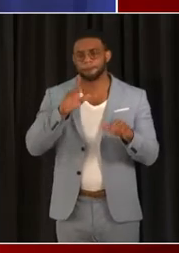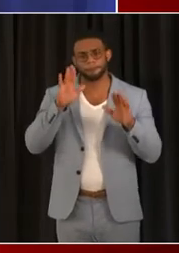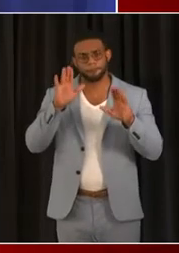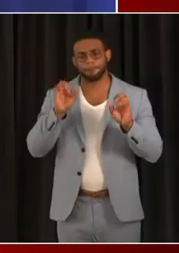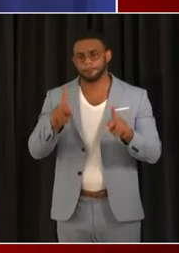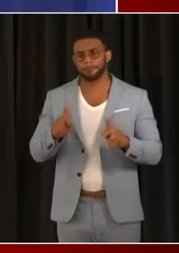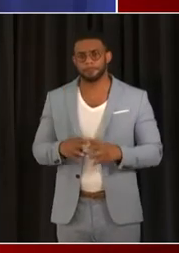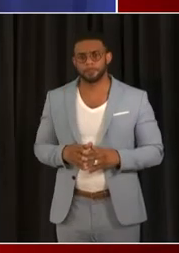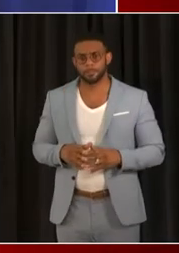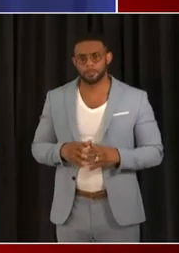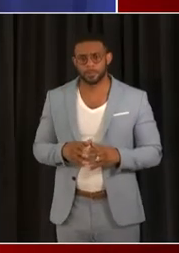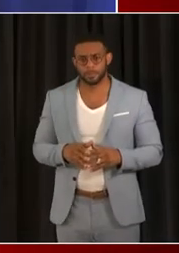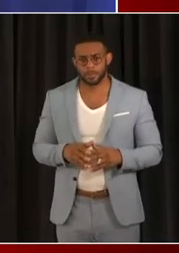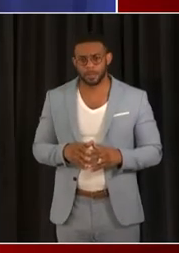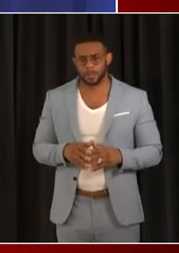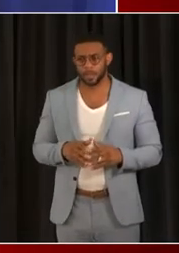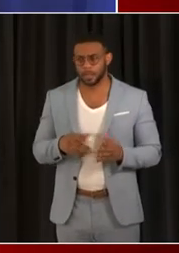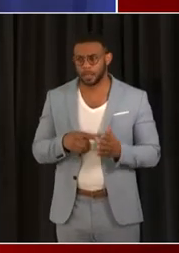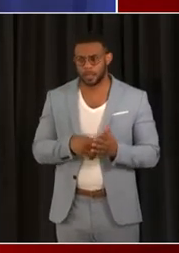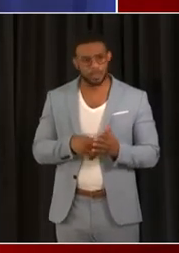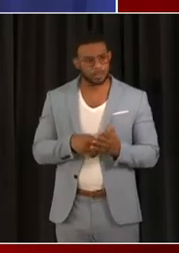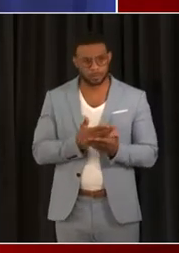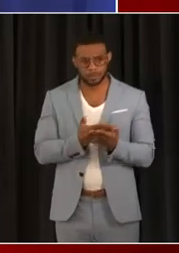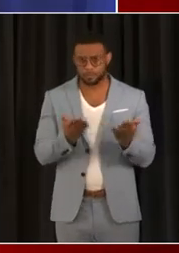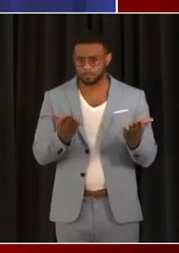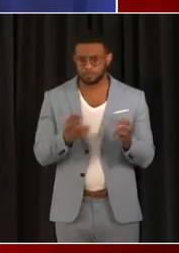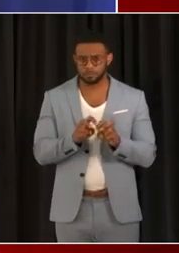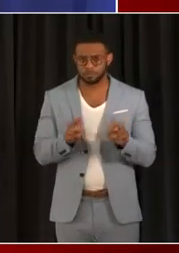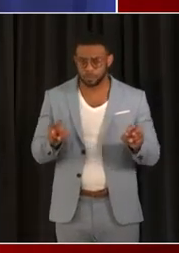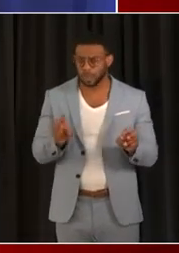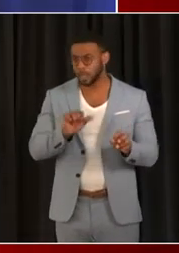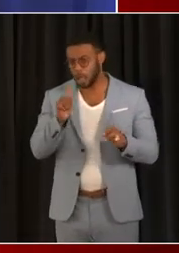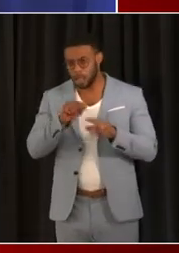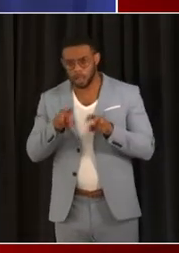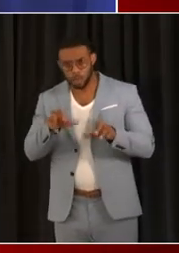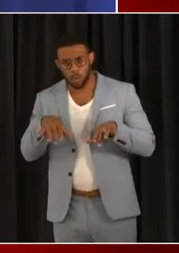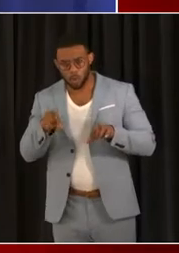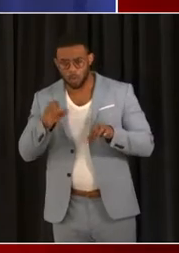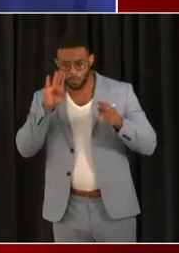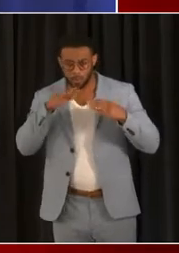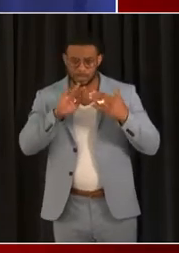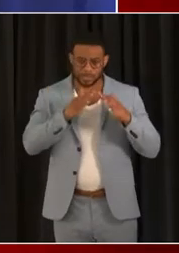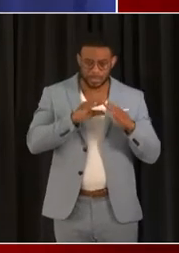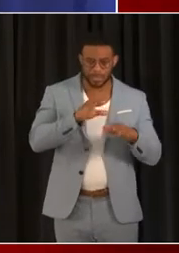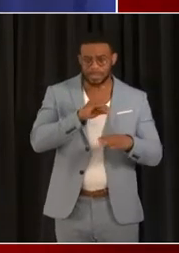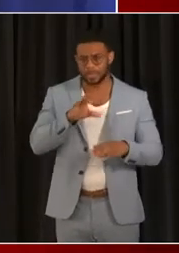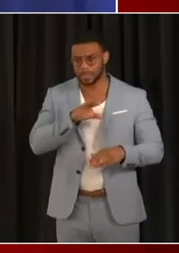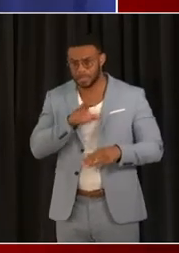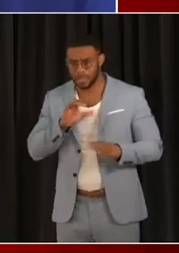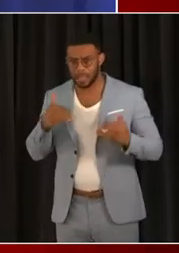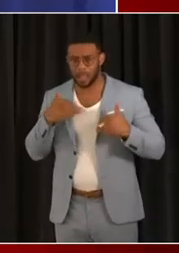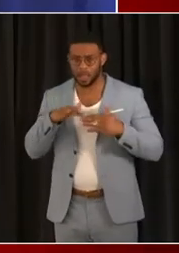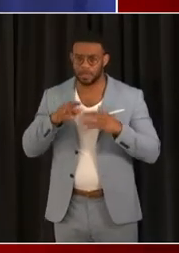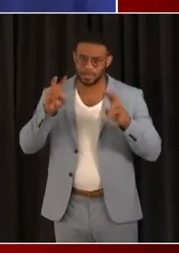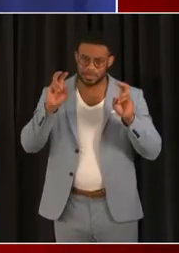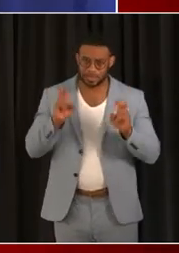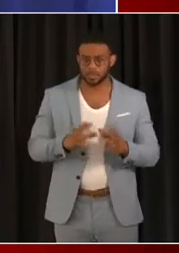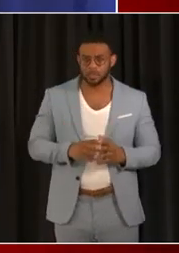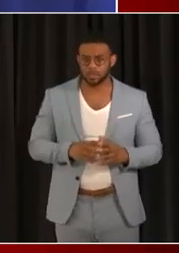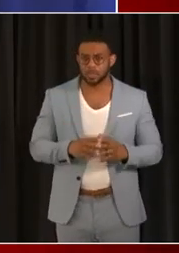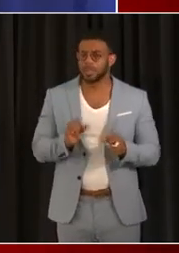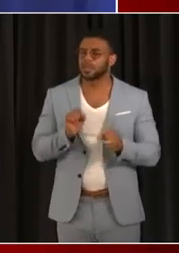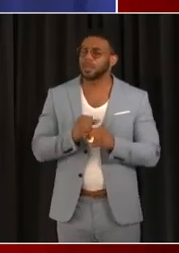is a great opportunity, this forum, and the others, the focus that the city and the council has had on this